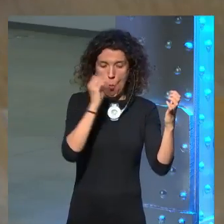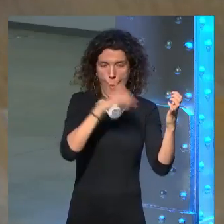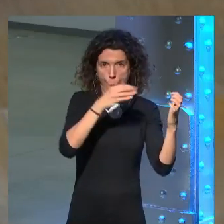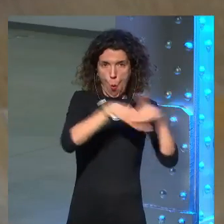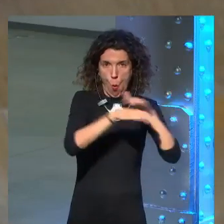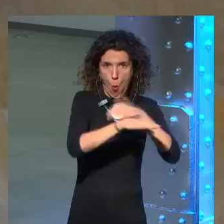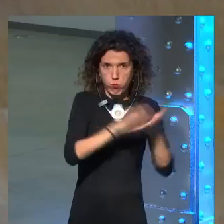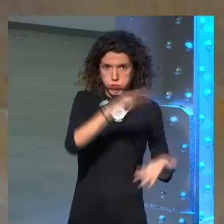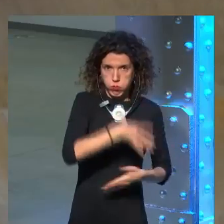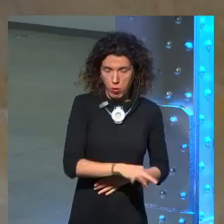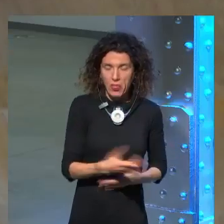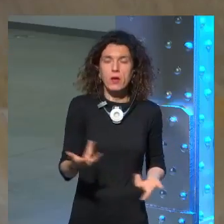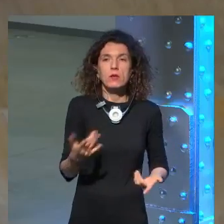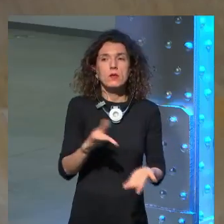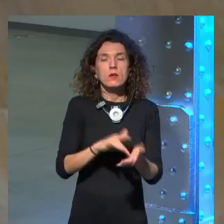computer.